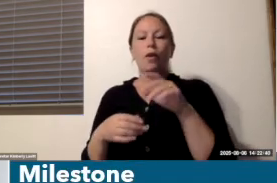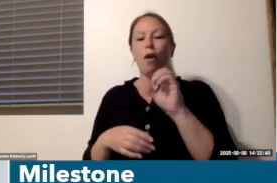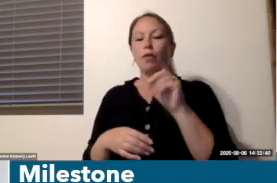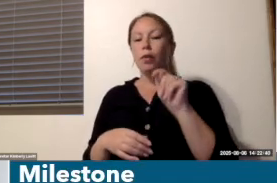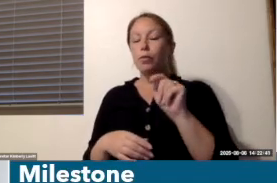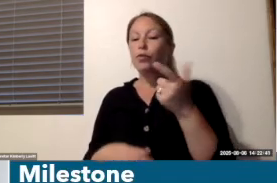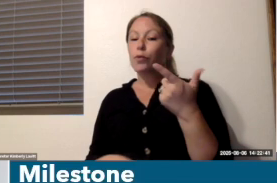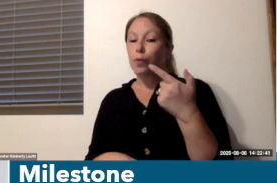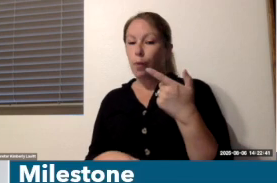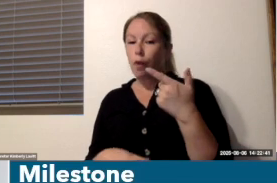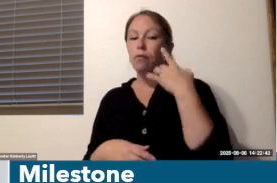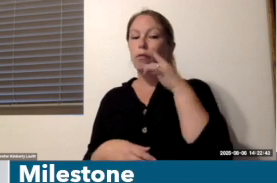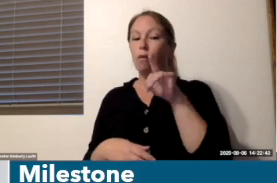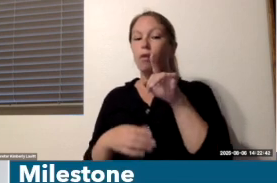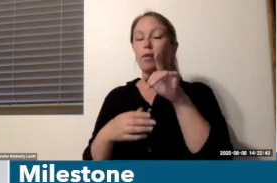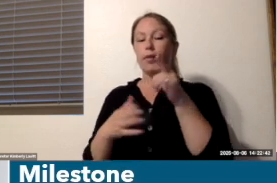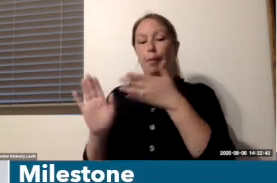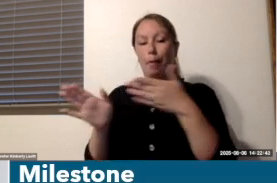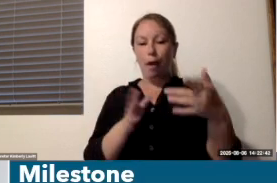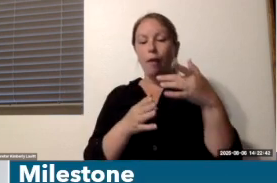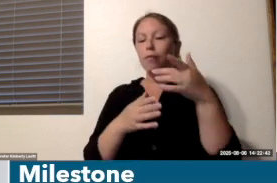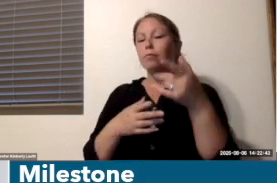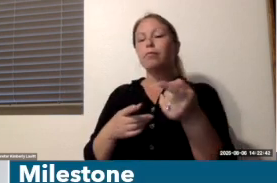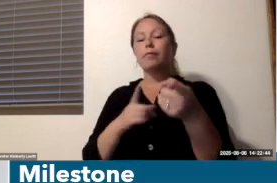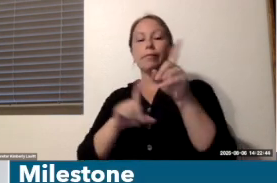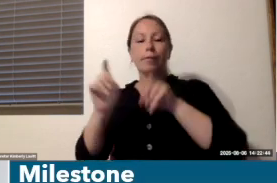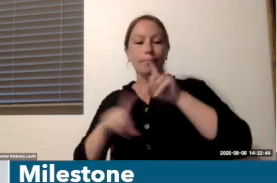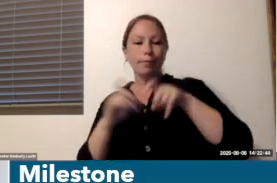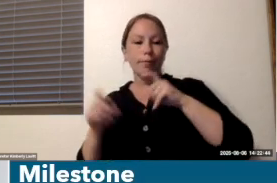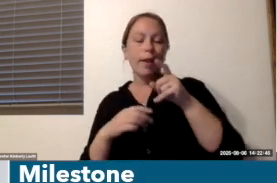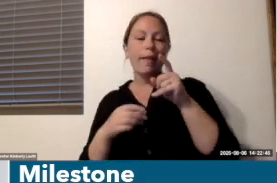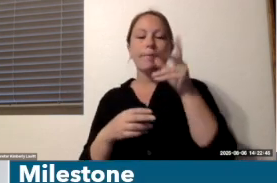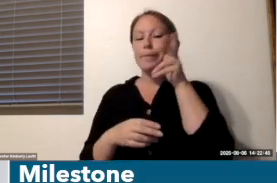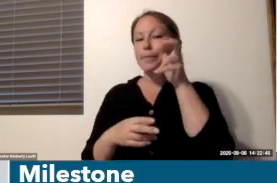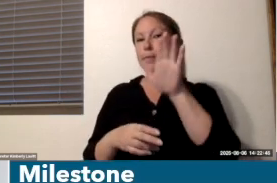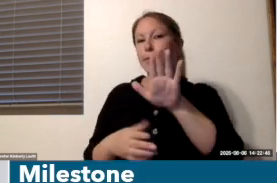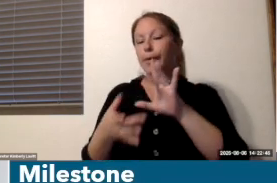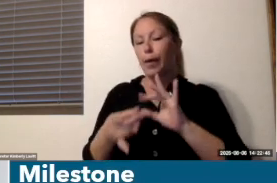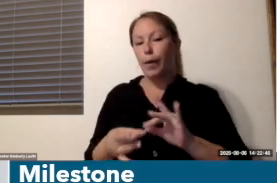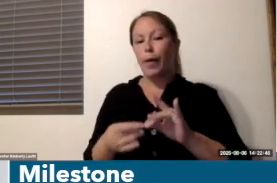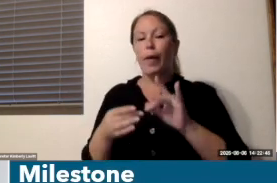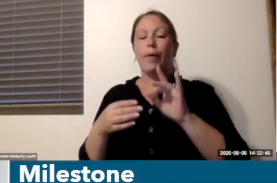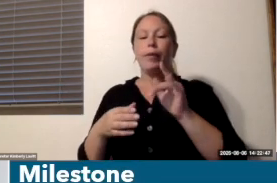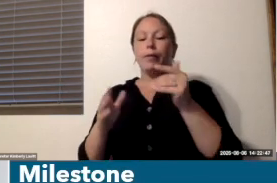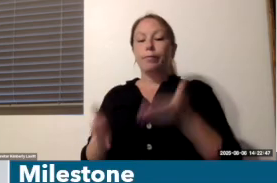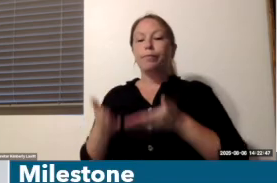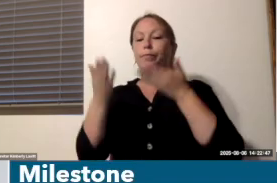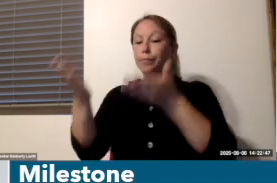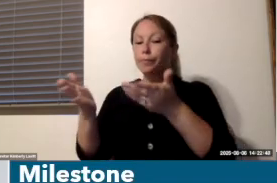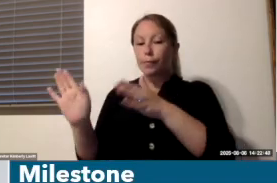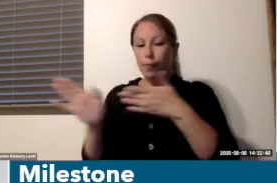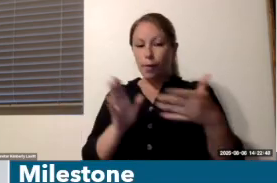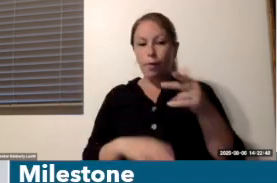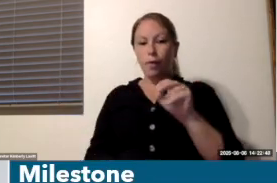to discuss the proposed plan and answer your questions and listen to your comments. We'll present the proposed plan and hear verbal comments at the